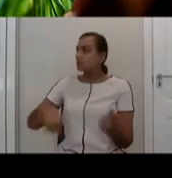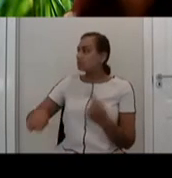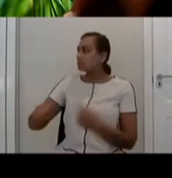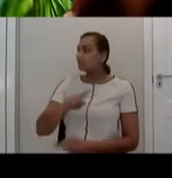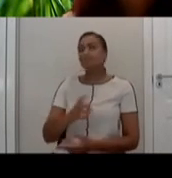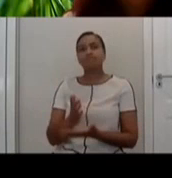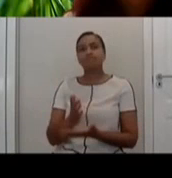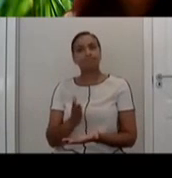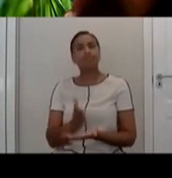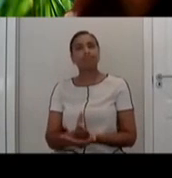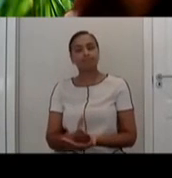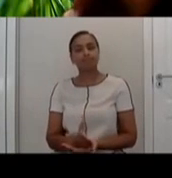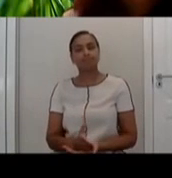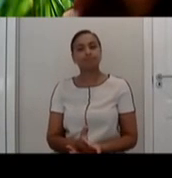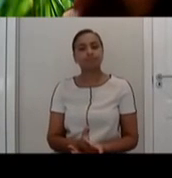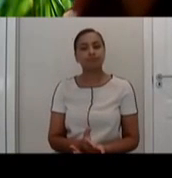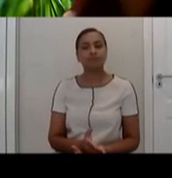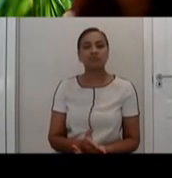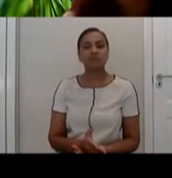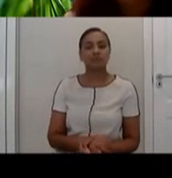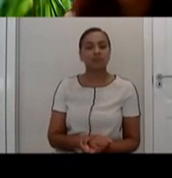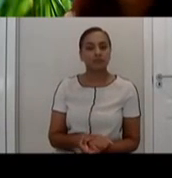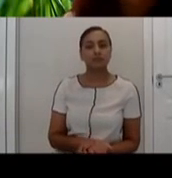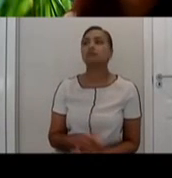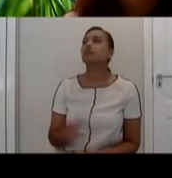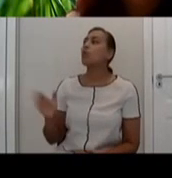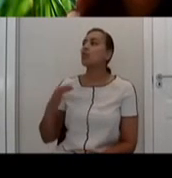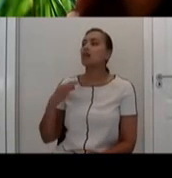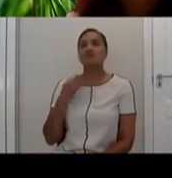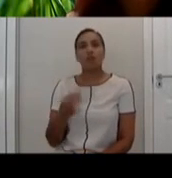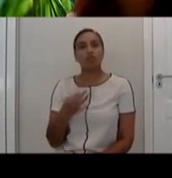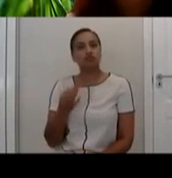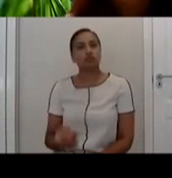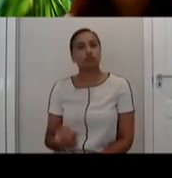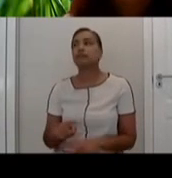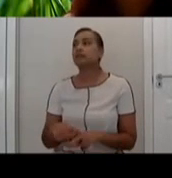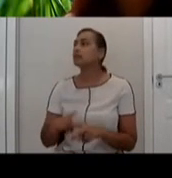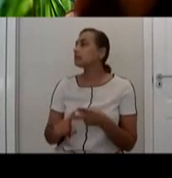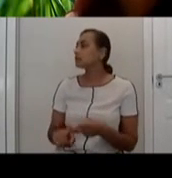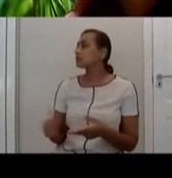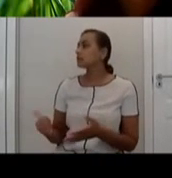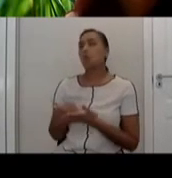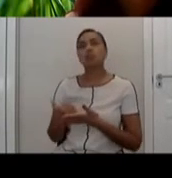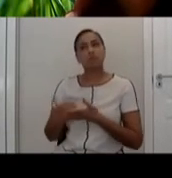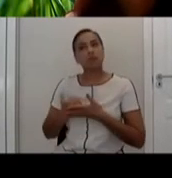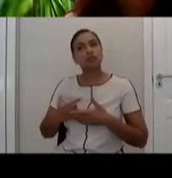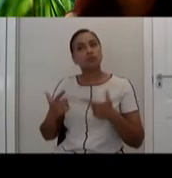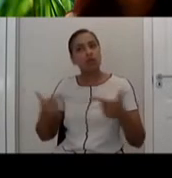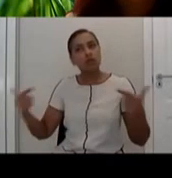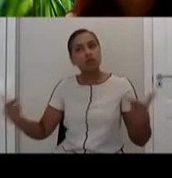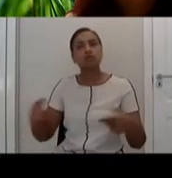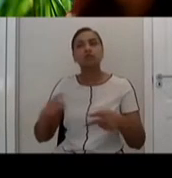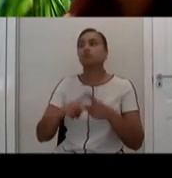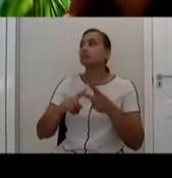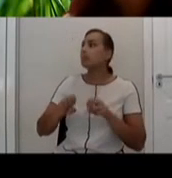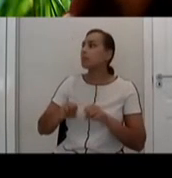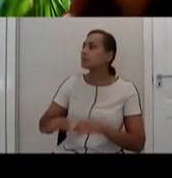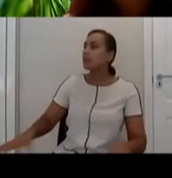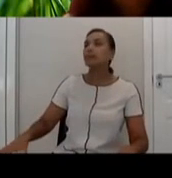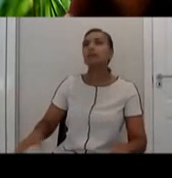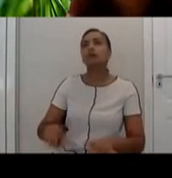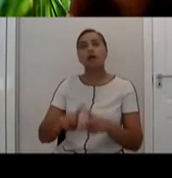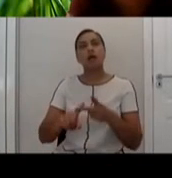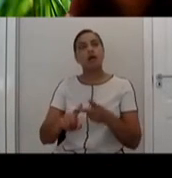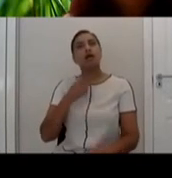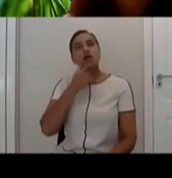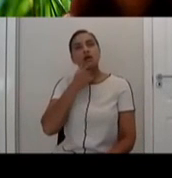know, people were jumping up as volunteers, everybody came together, being really supportive throughout the pandemic. I think there's something